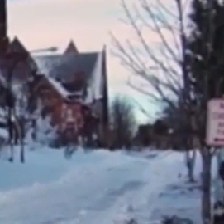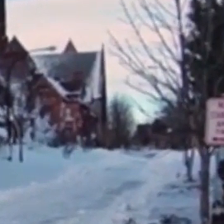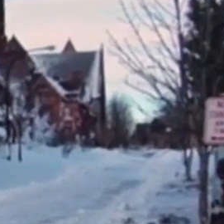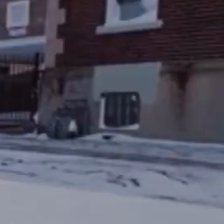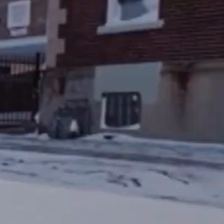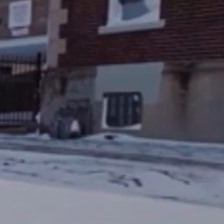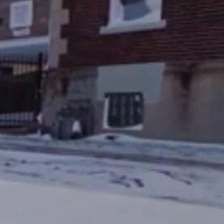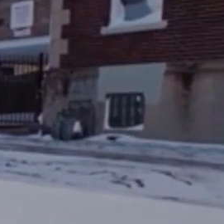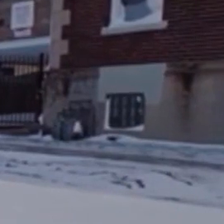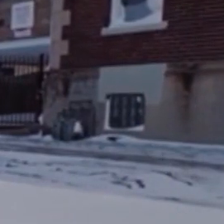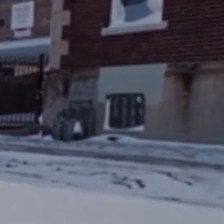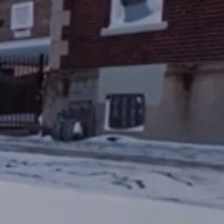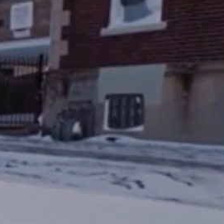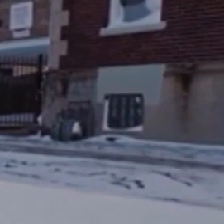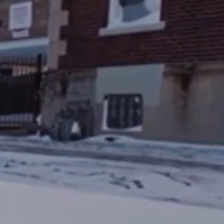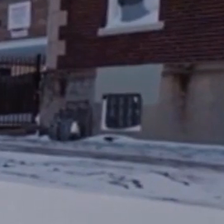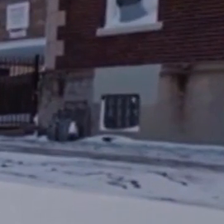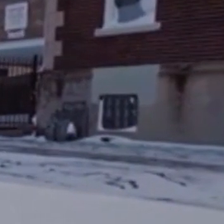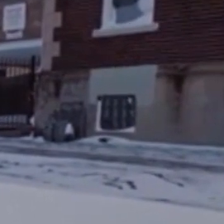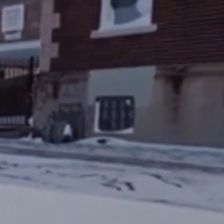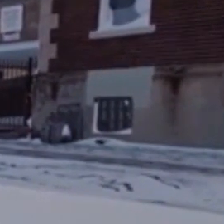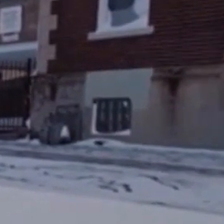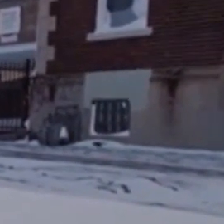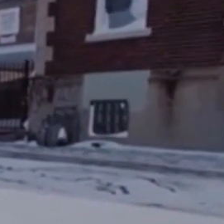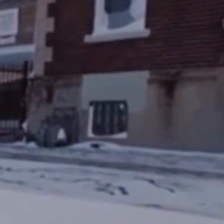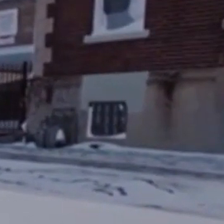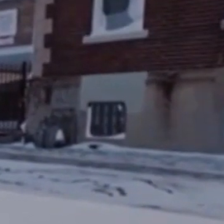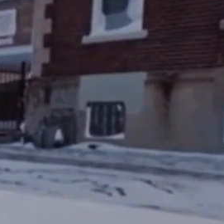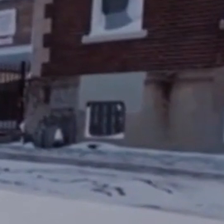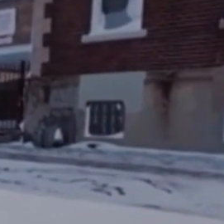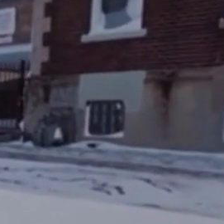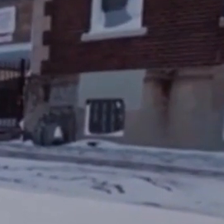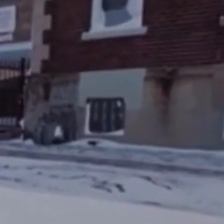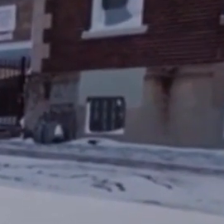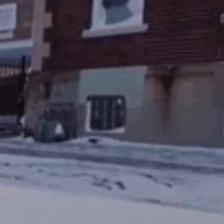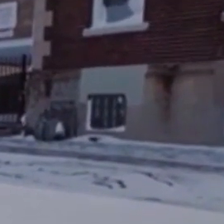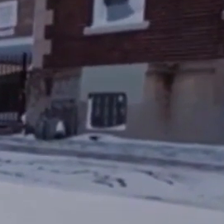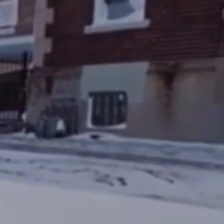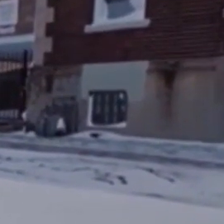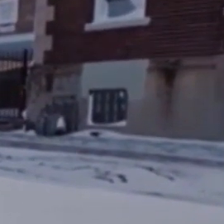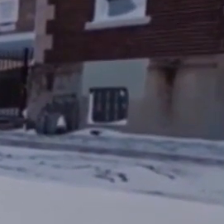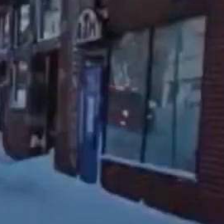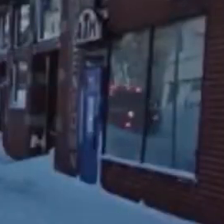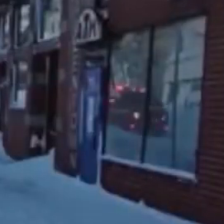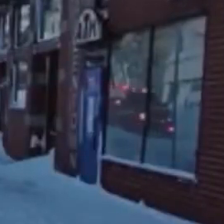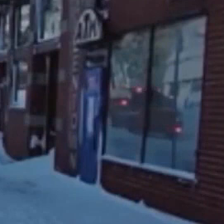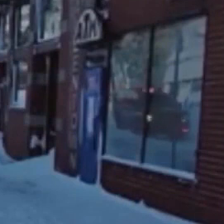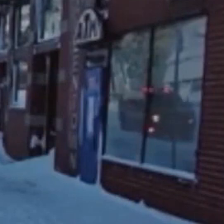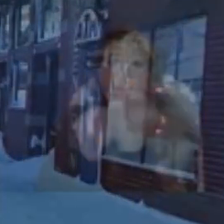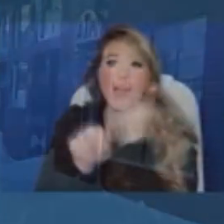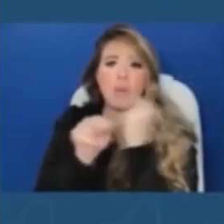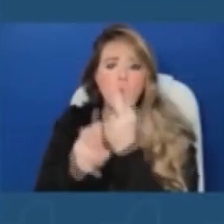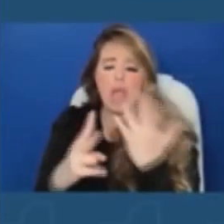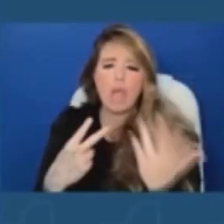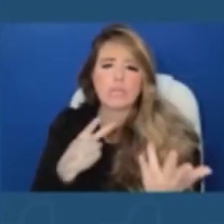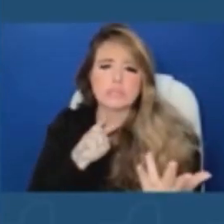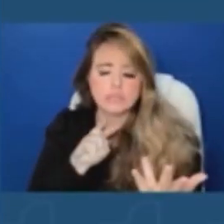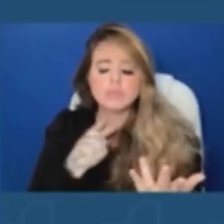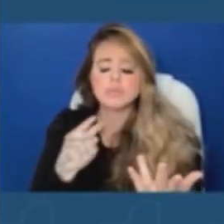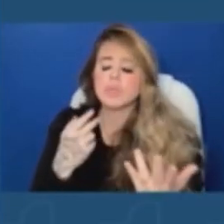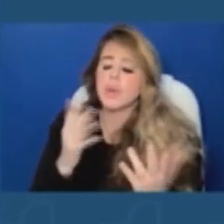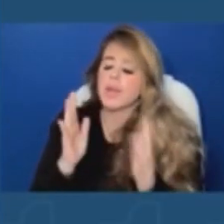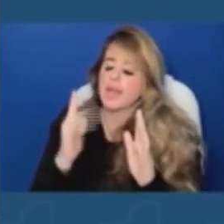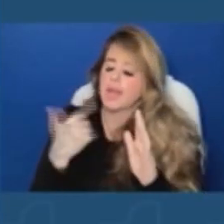unlock funds to help those still impacted by the storm. She was in Erie County today with an update along with the mayor of Buffalo. Also stopped